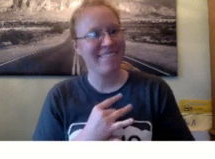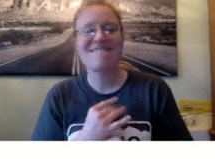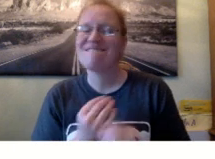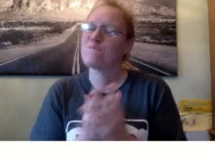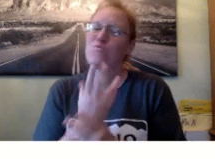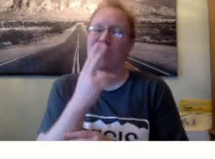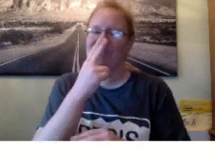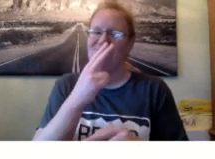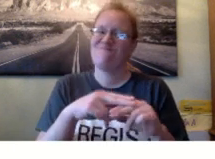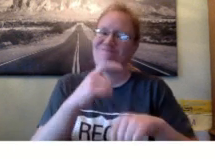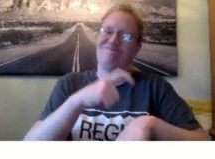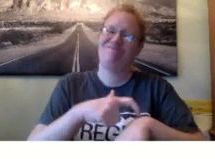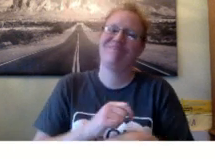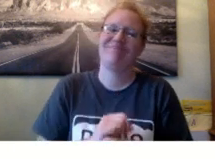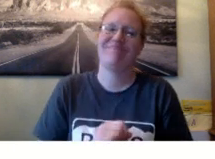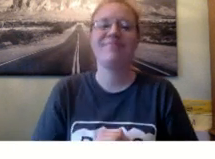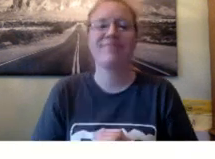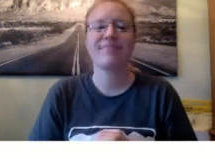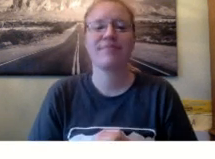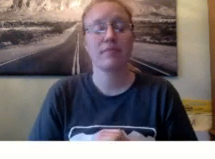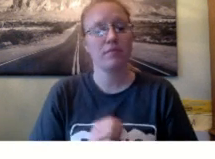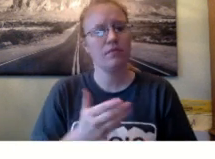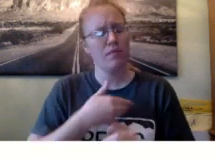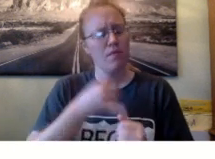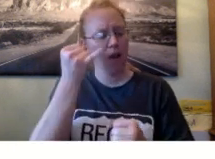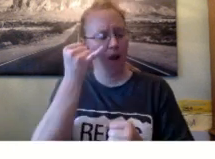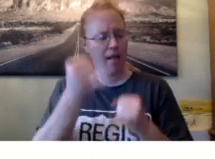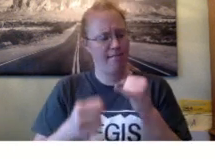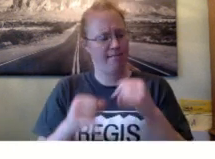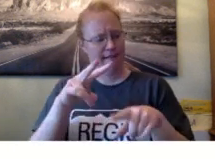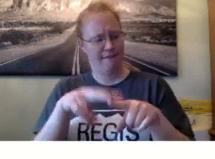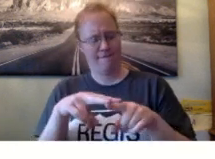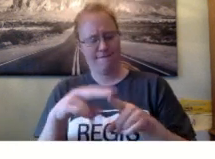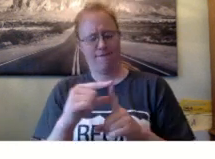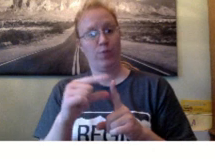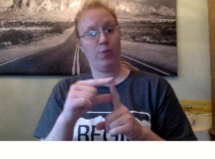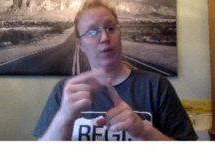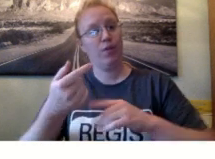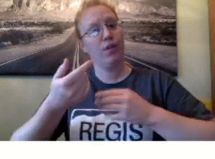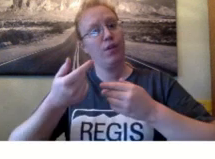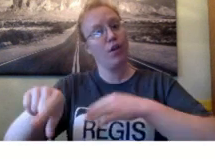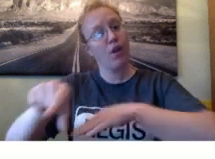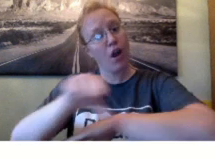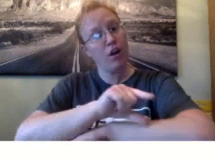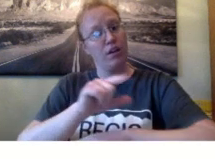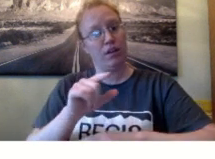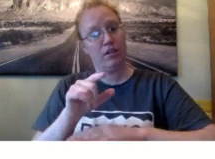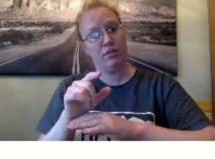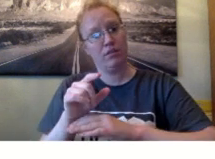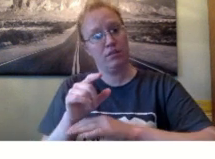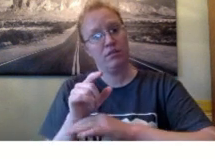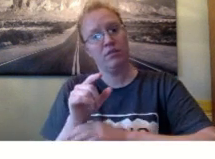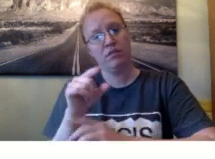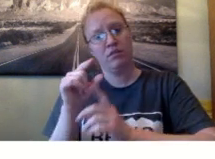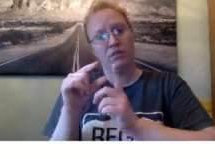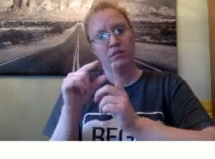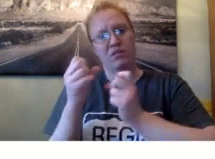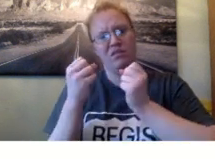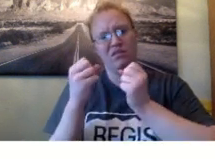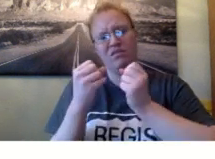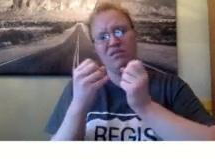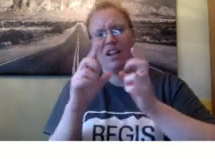a great time. All right, and our last vocab word is garden. Okay, right over here with all